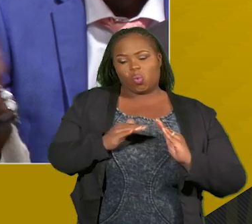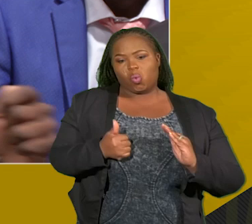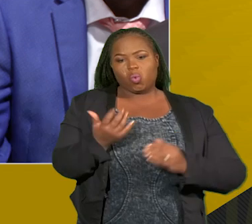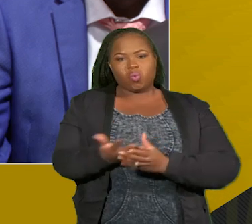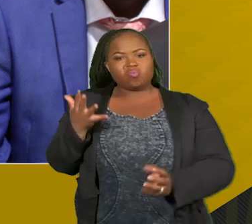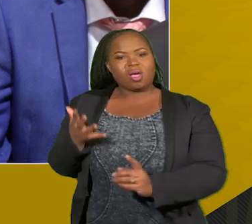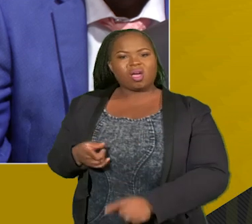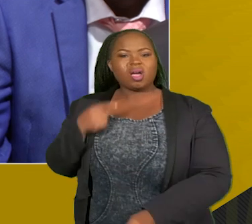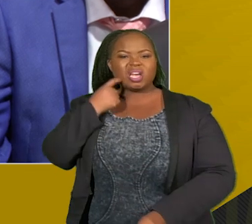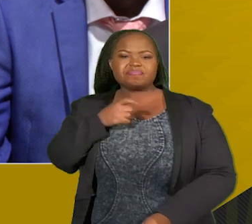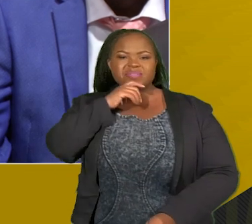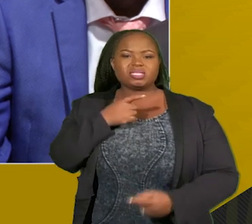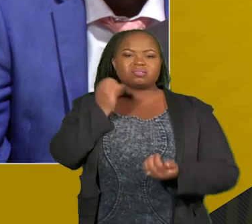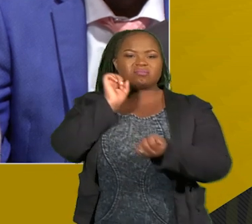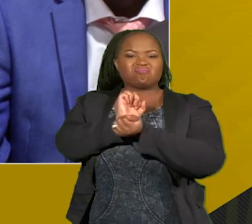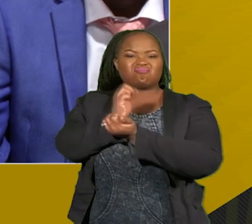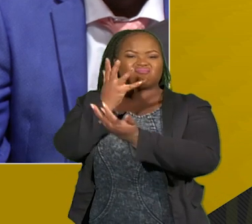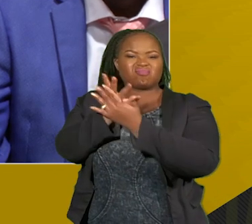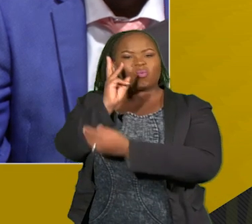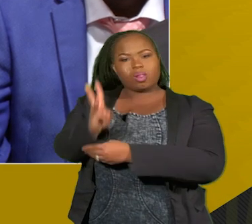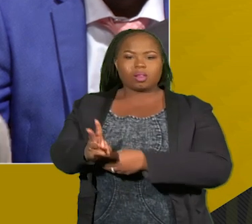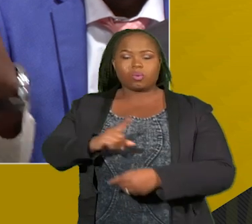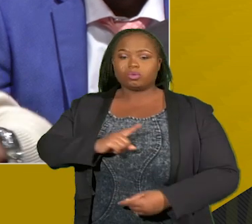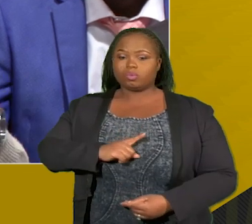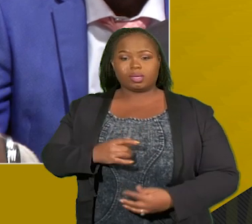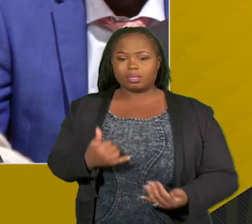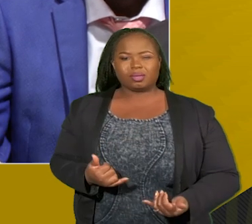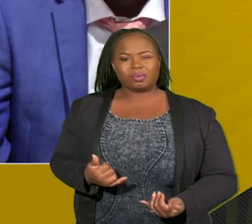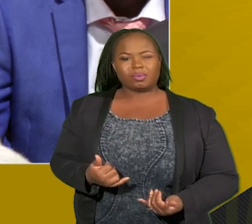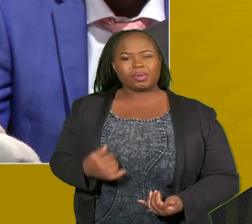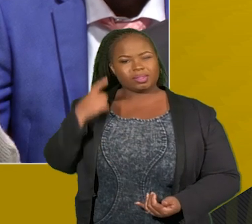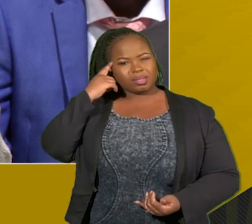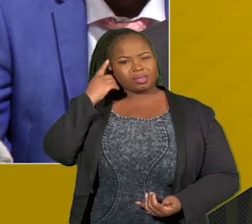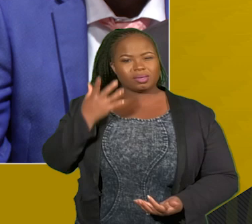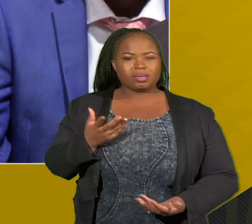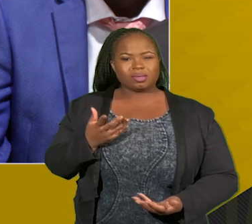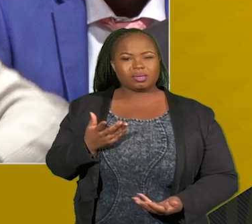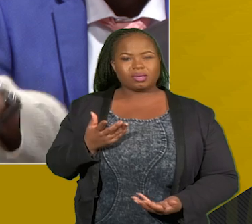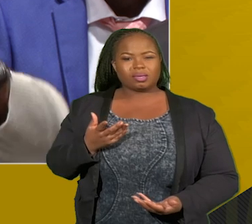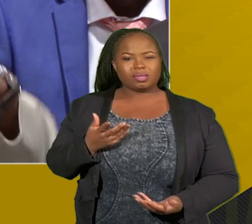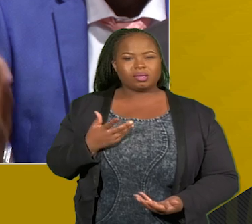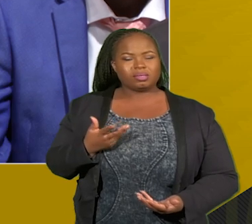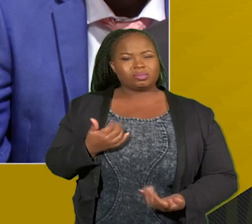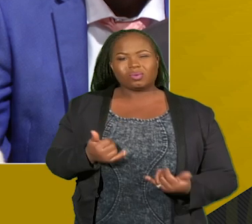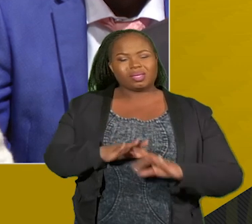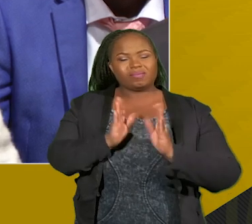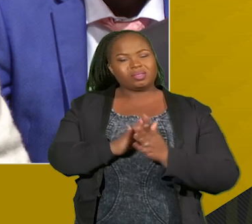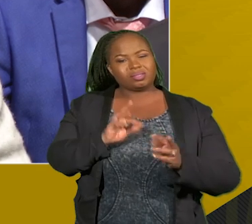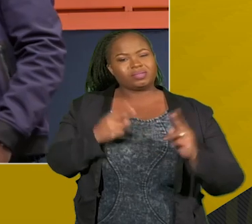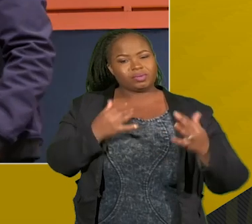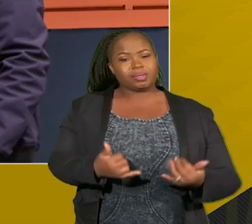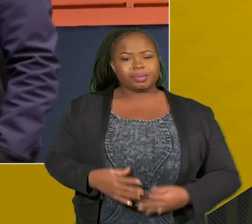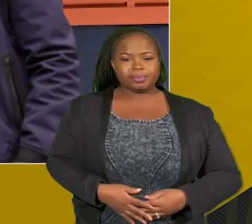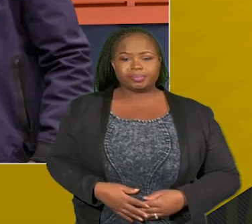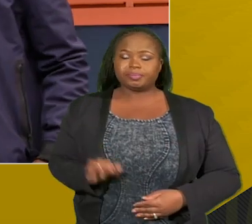manje sowungaboshwa, because akusafani nakudala manje. I think we now moving to ikhathi zamanje. Maybe we get